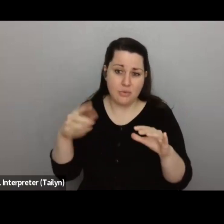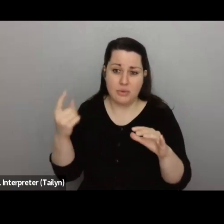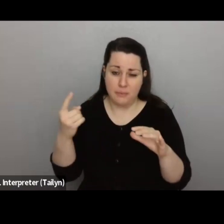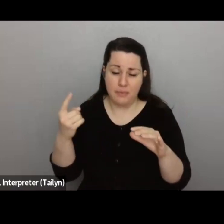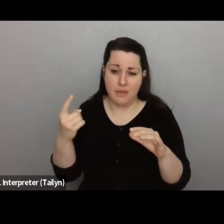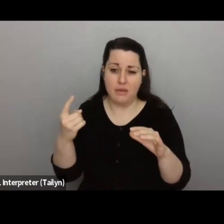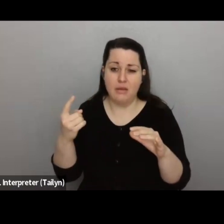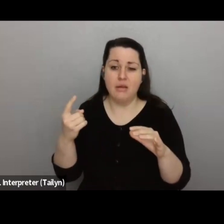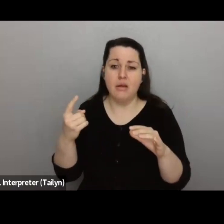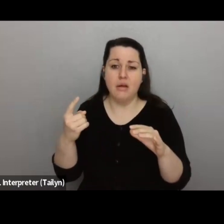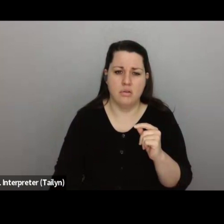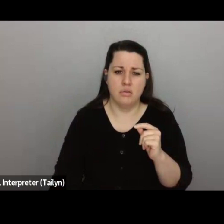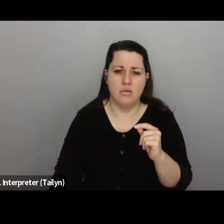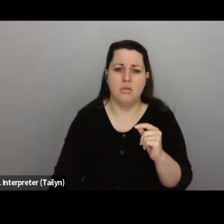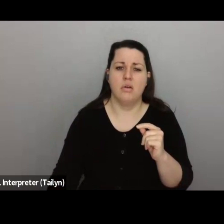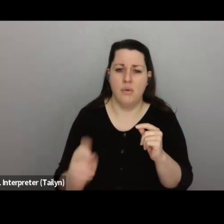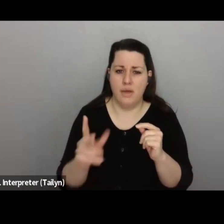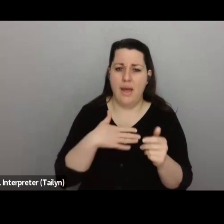nature.